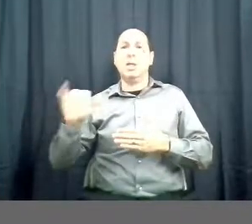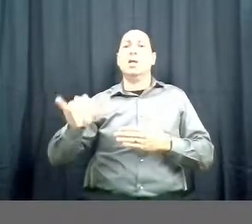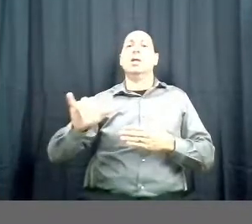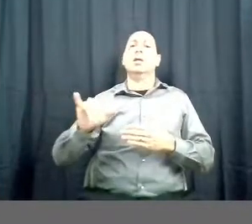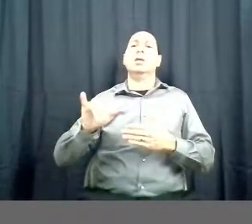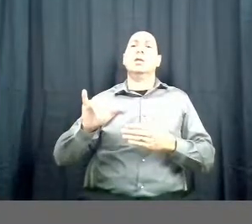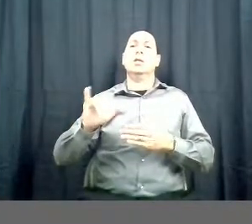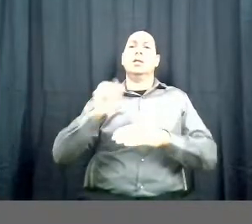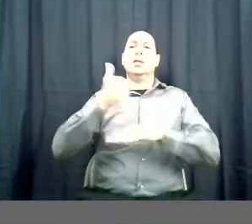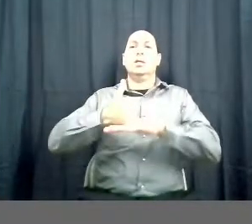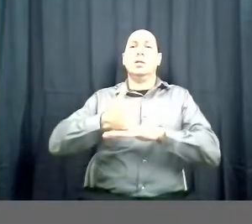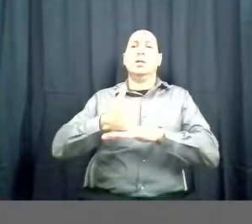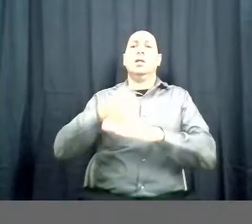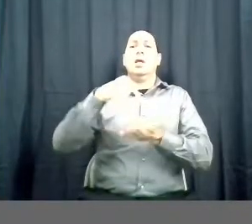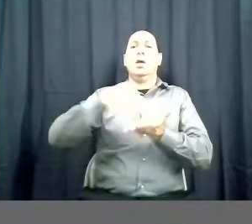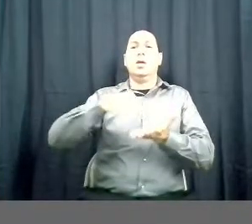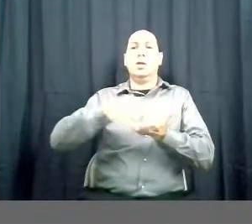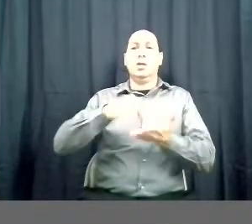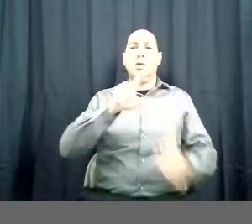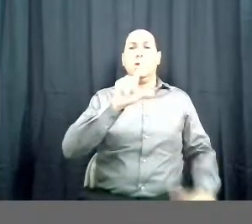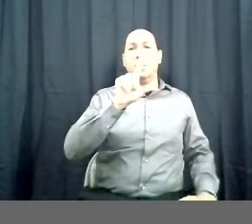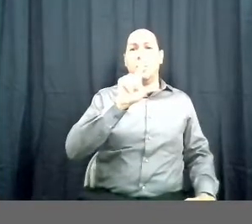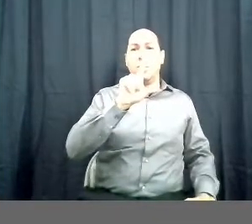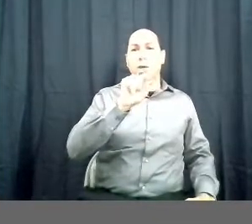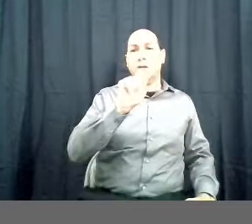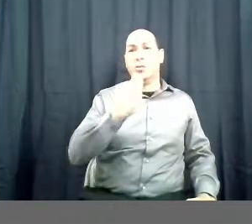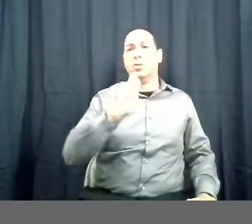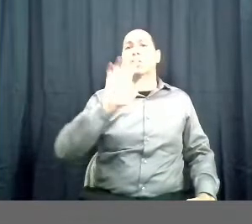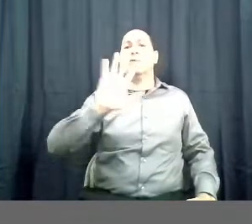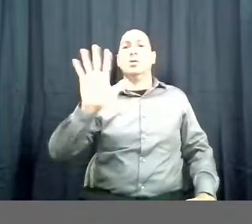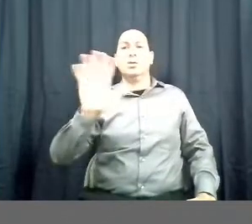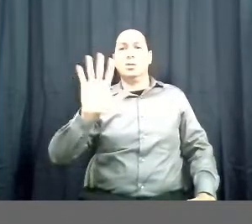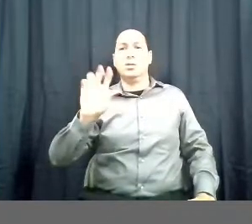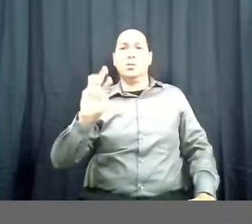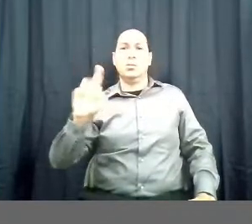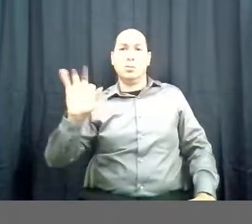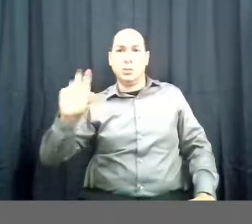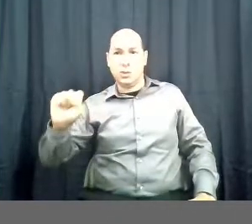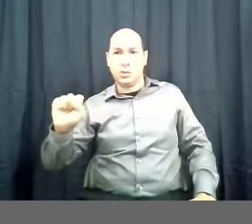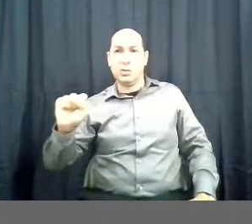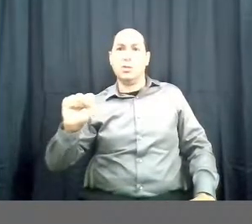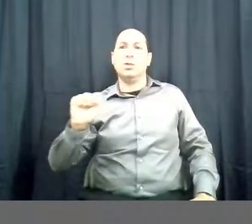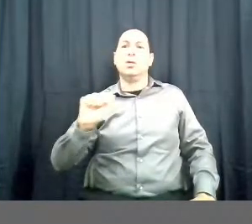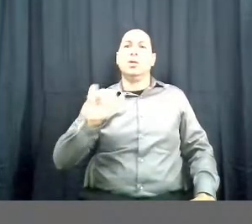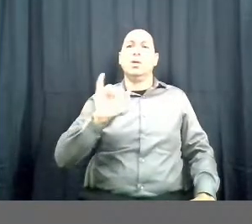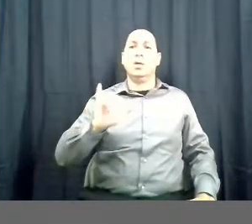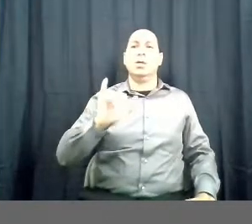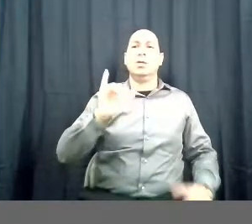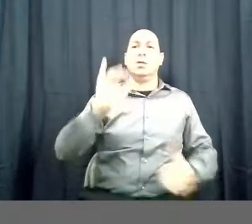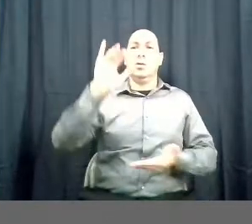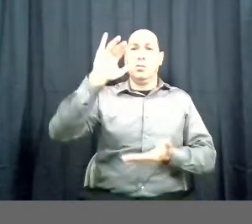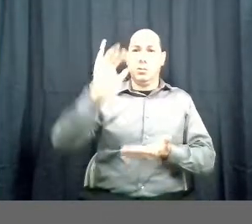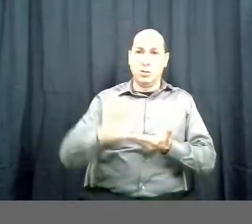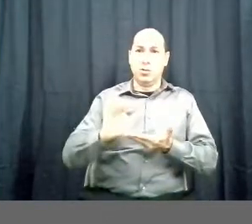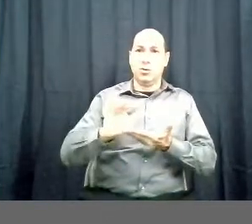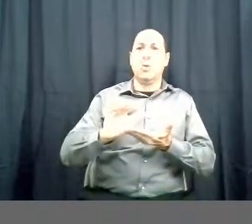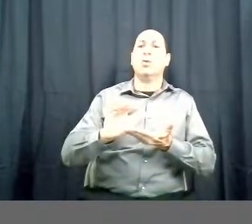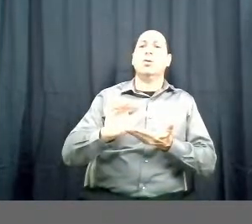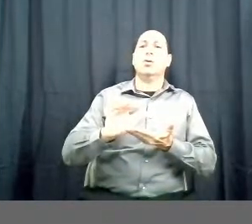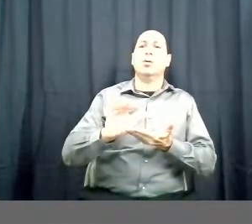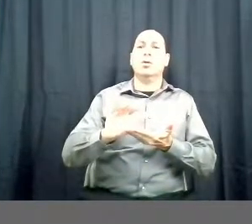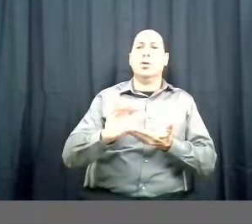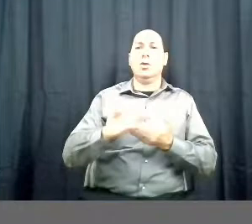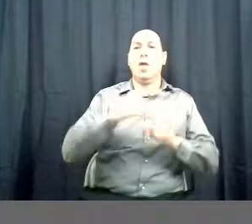for $20.5 million, which represents a $57.5 million reduction, or 74%